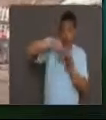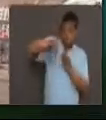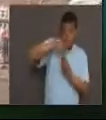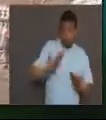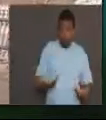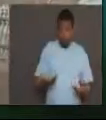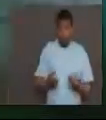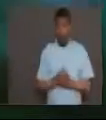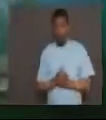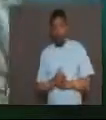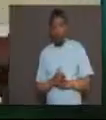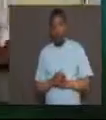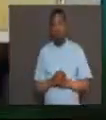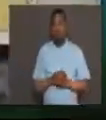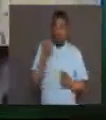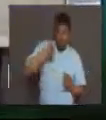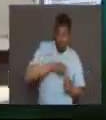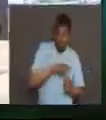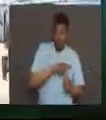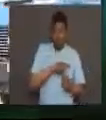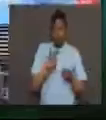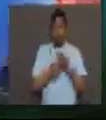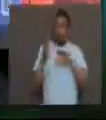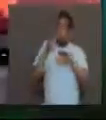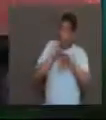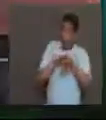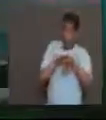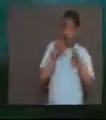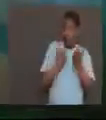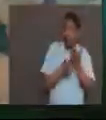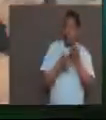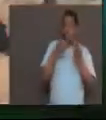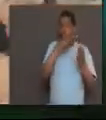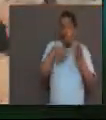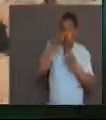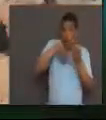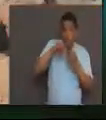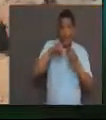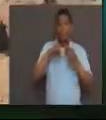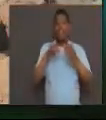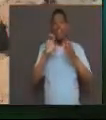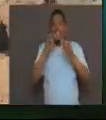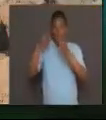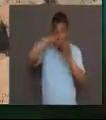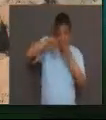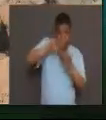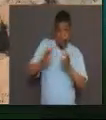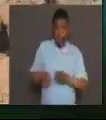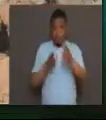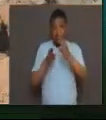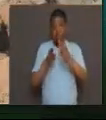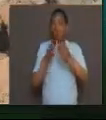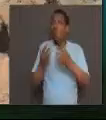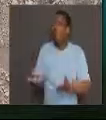us. We often end up causing harm to the ecosystem through